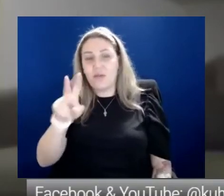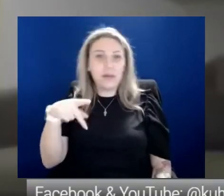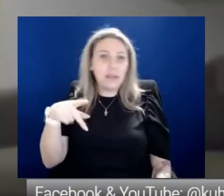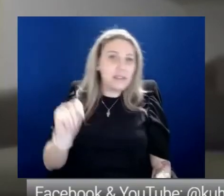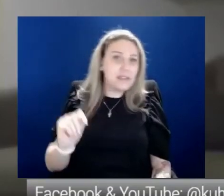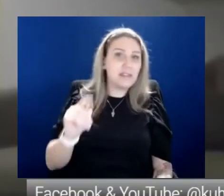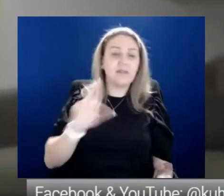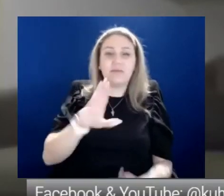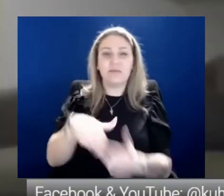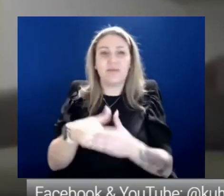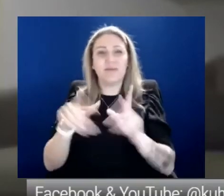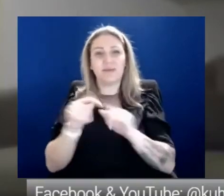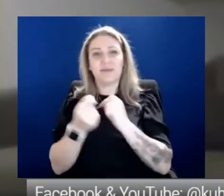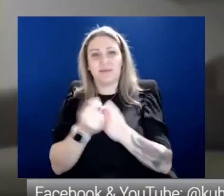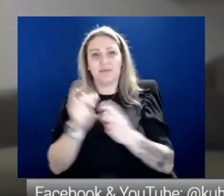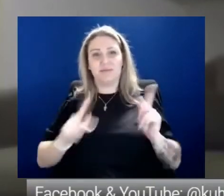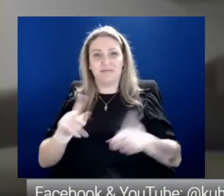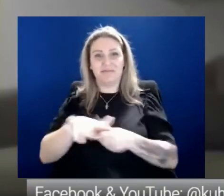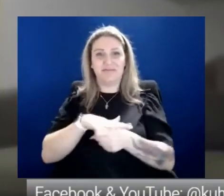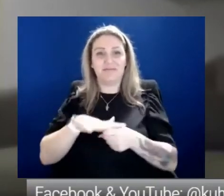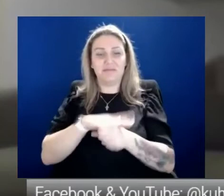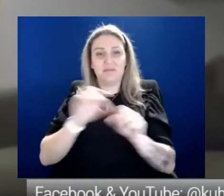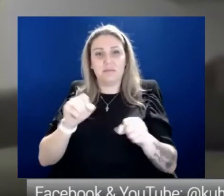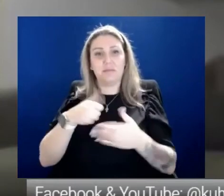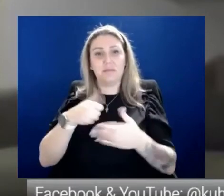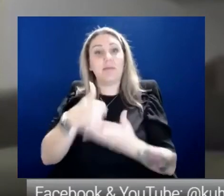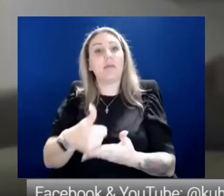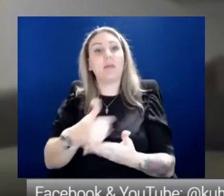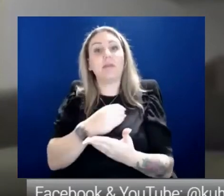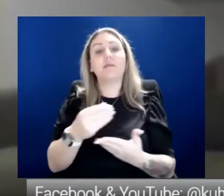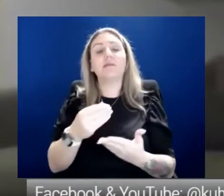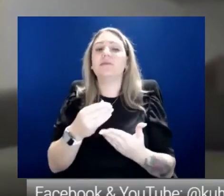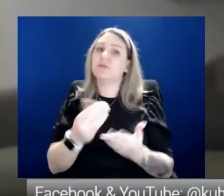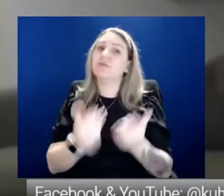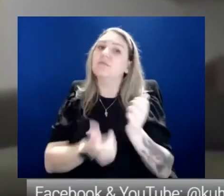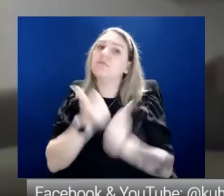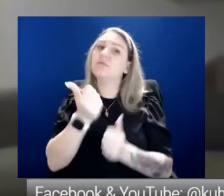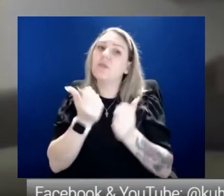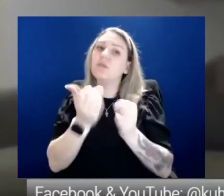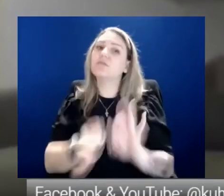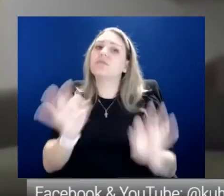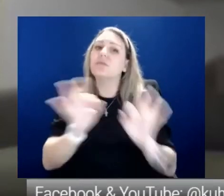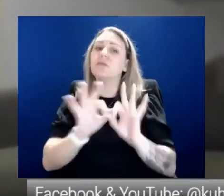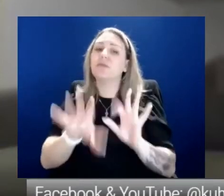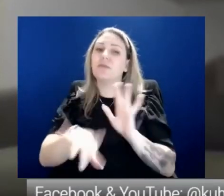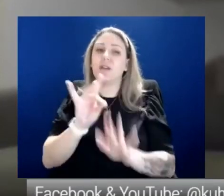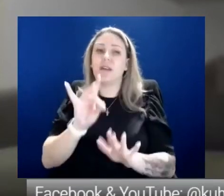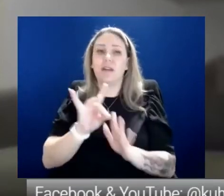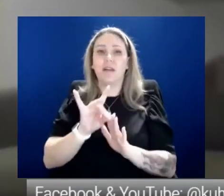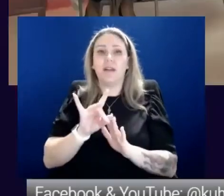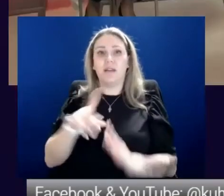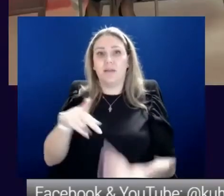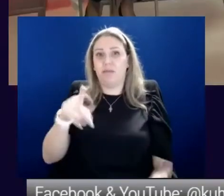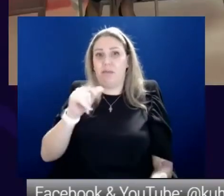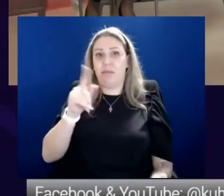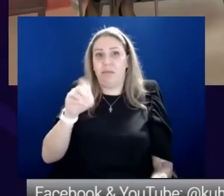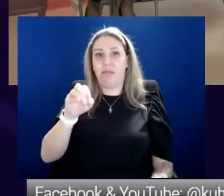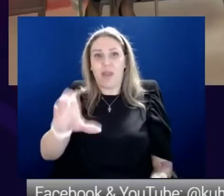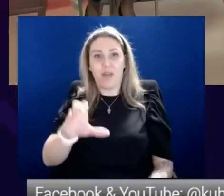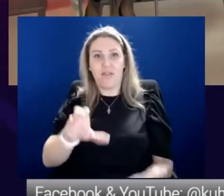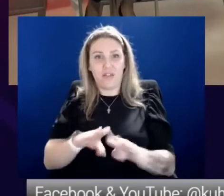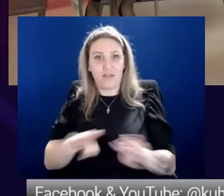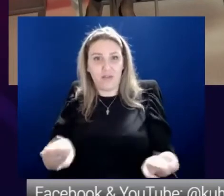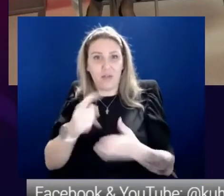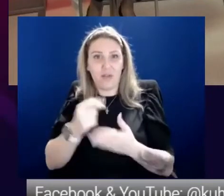team of people local to help, and it's just a matter of finding them. Pelvic floor therapy is a whole other episode I won't be on that women one.